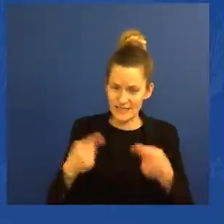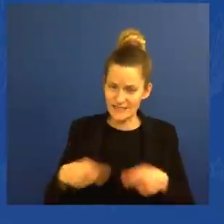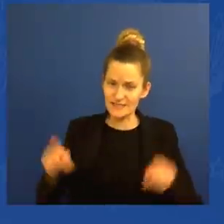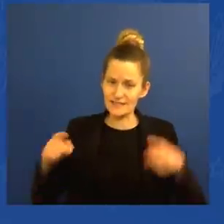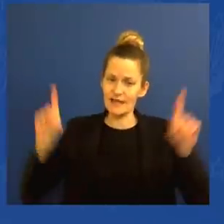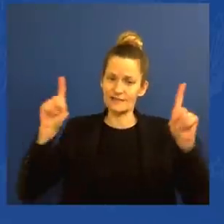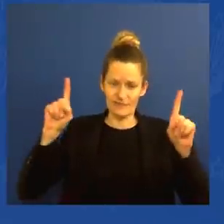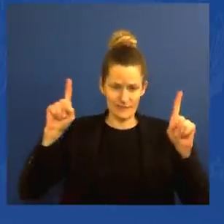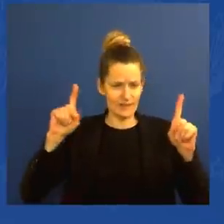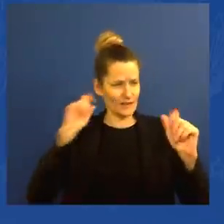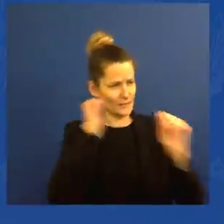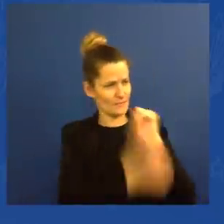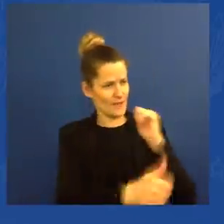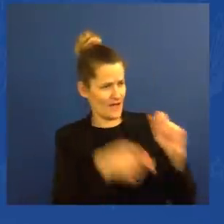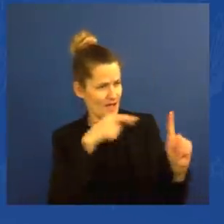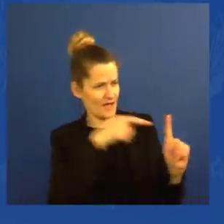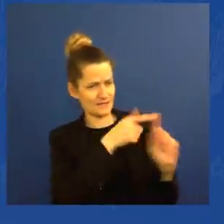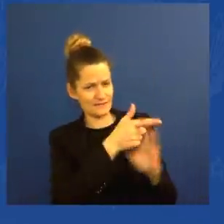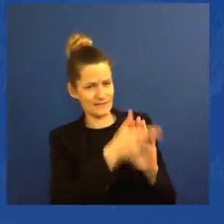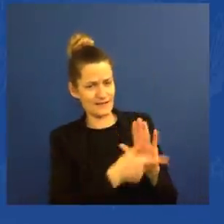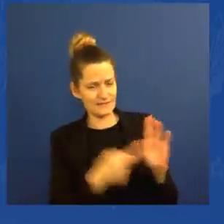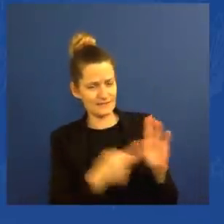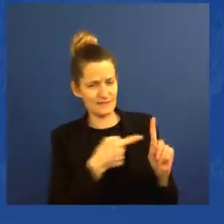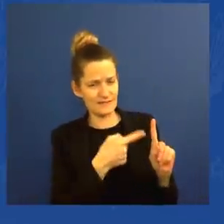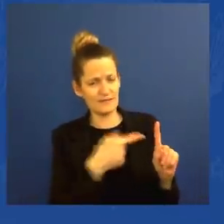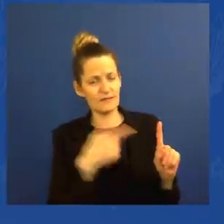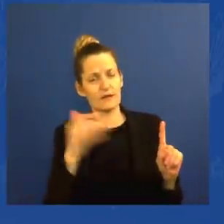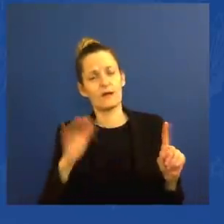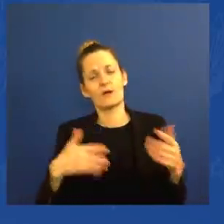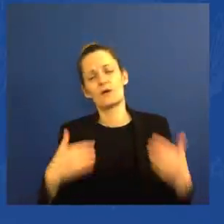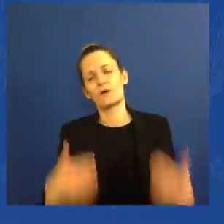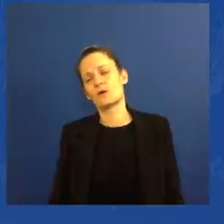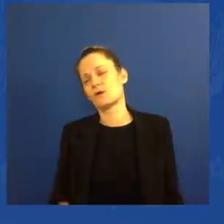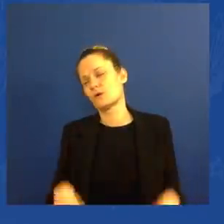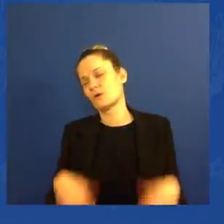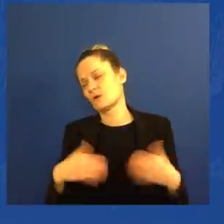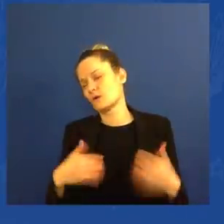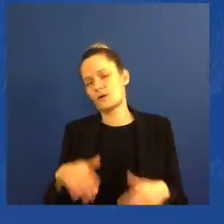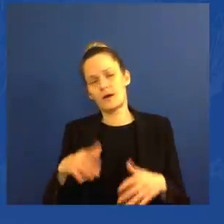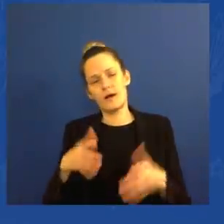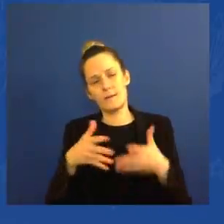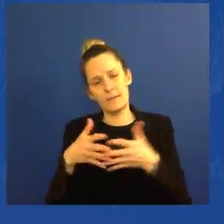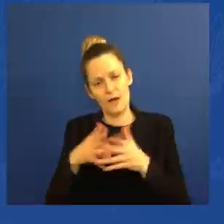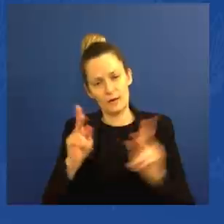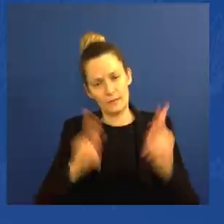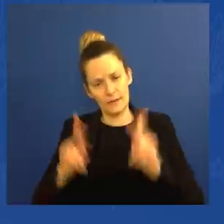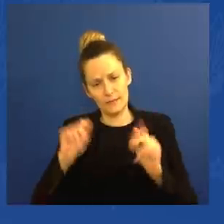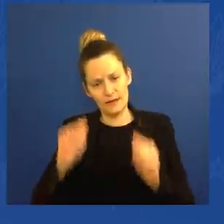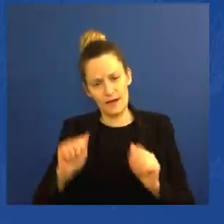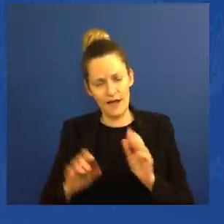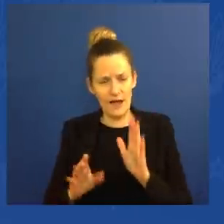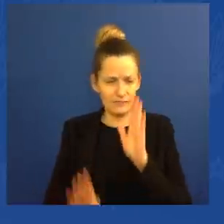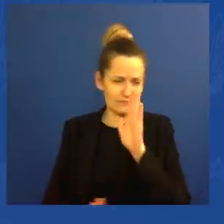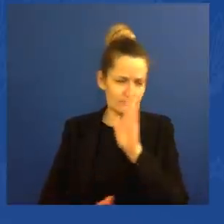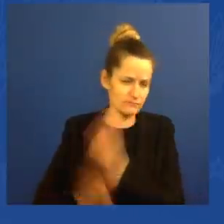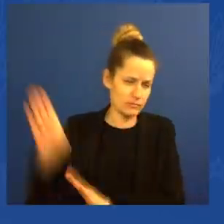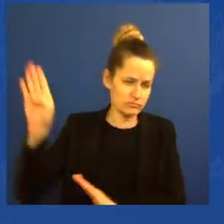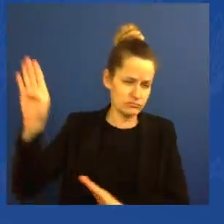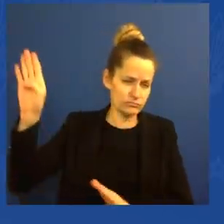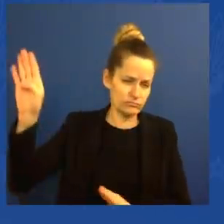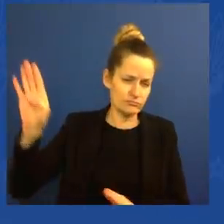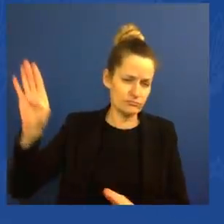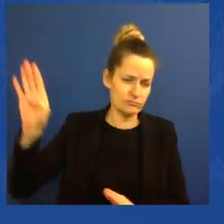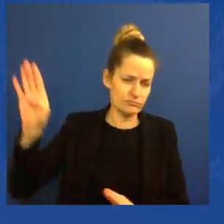let's give working people the quality they deserve, the quality of life. Let's face the challenge ahead. Let's keep